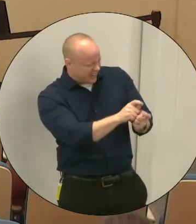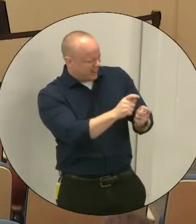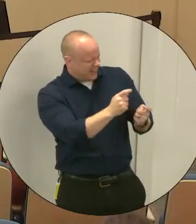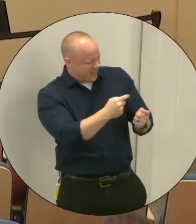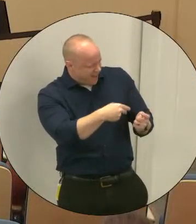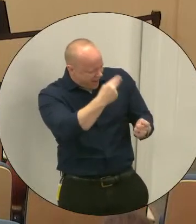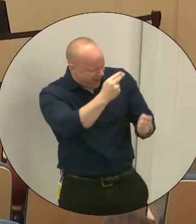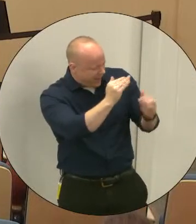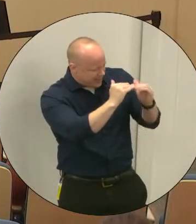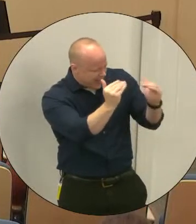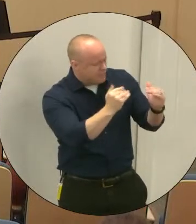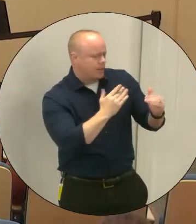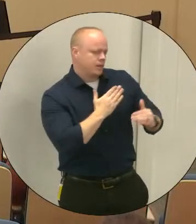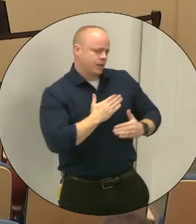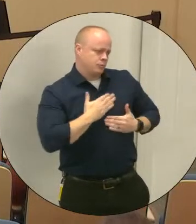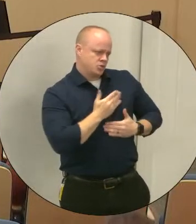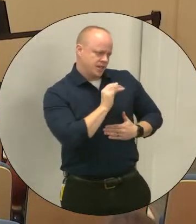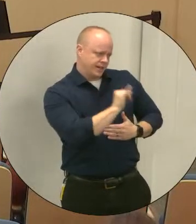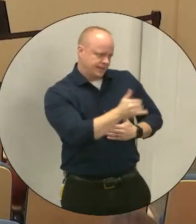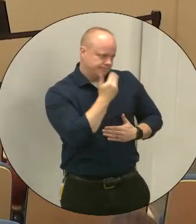level. I appreciate that.